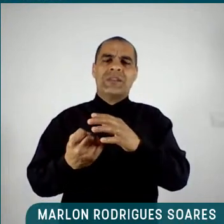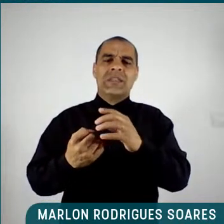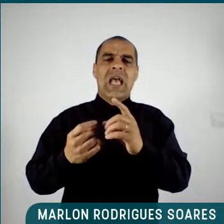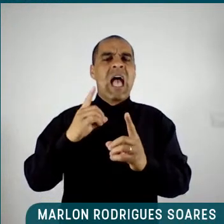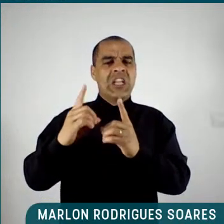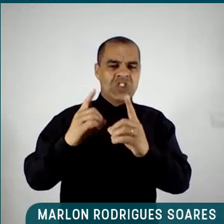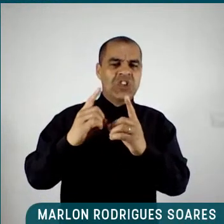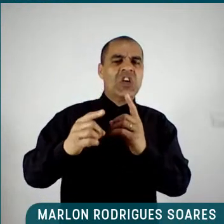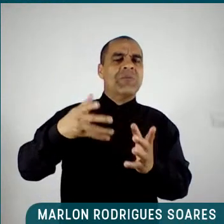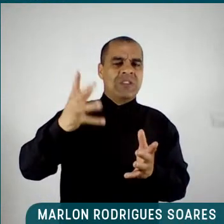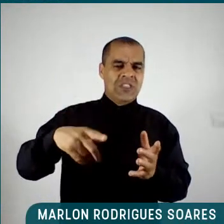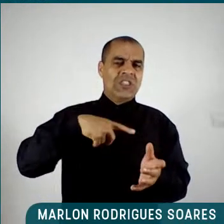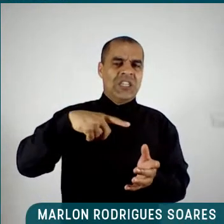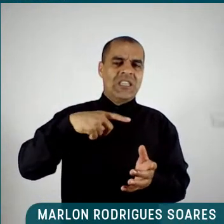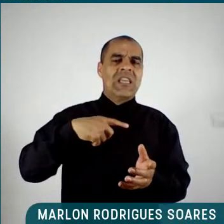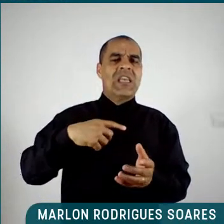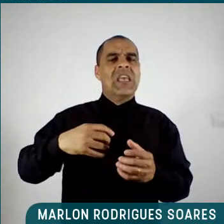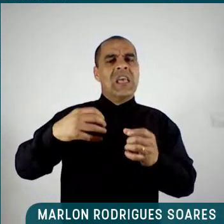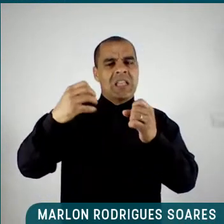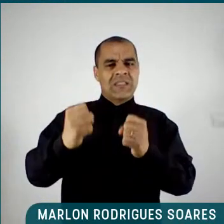existing situations,